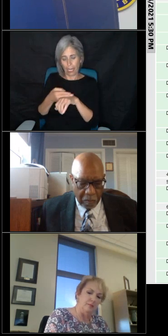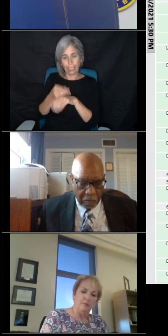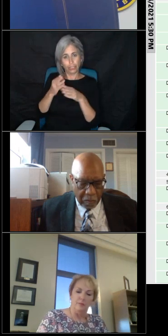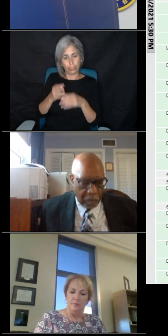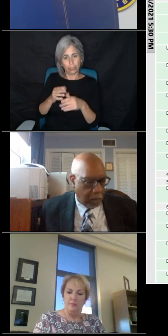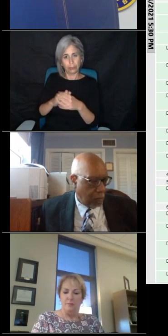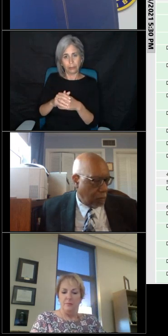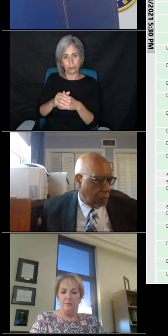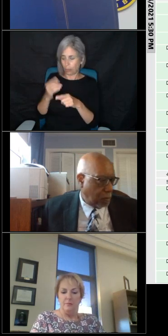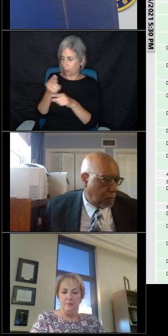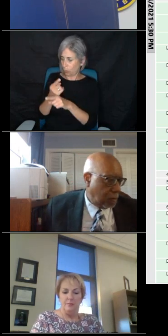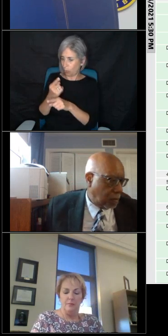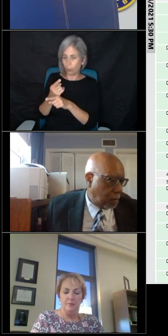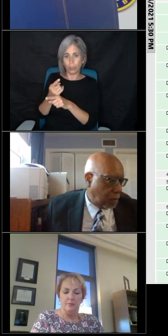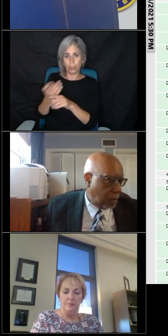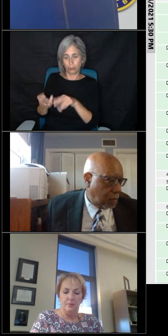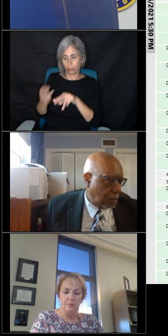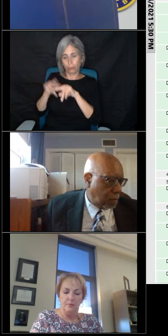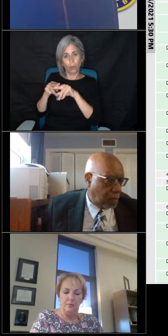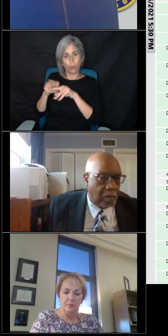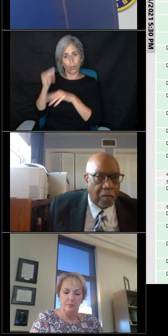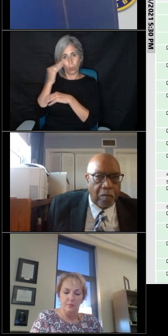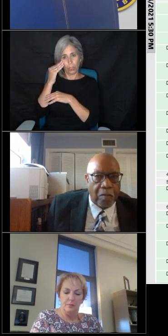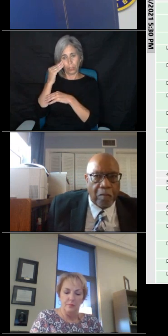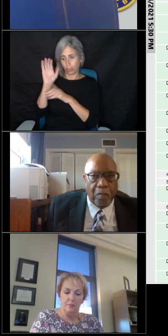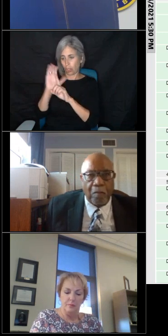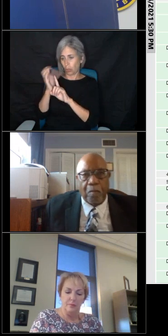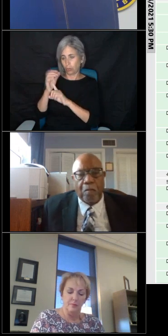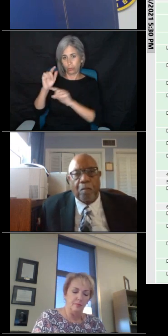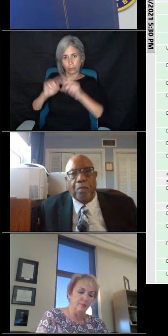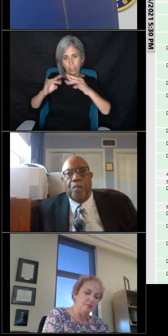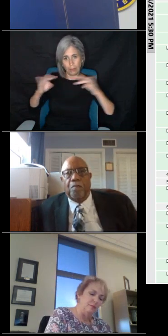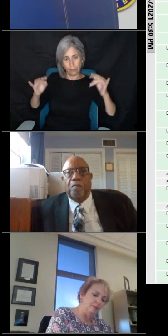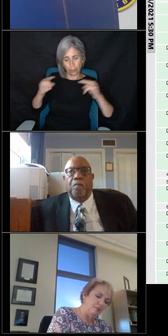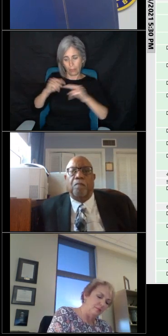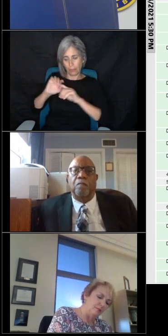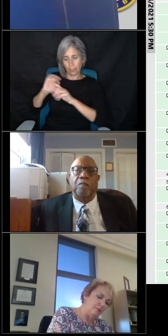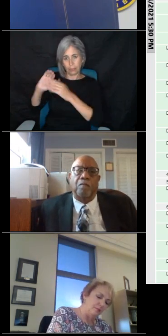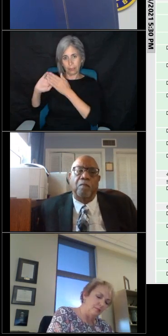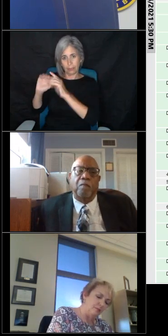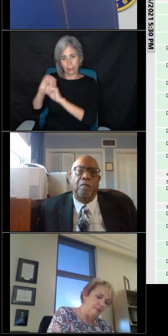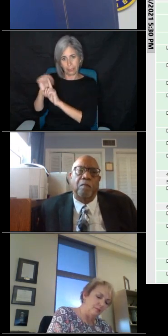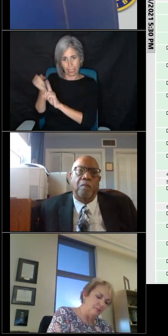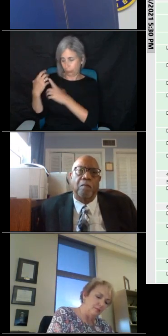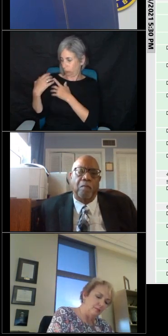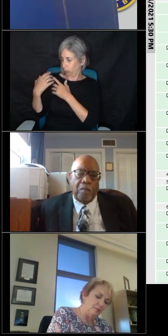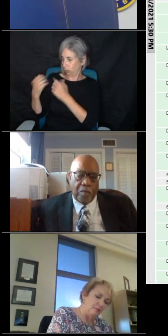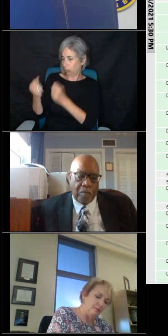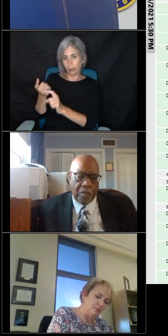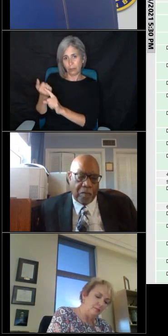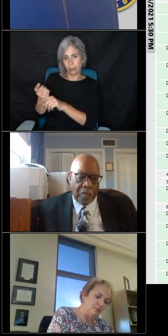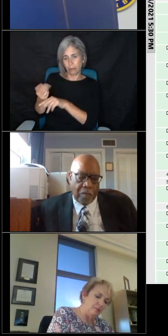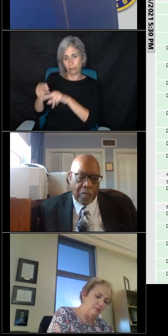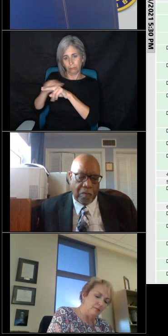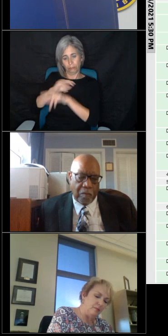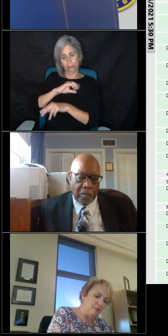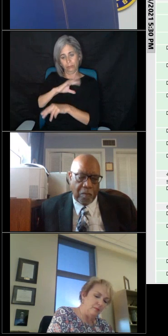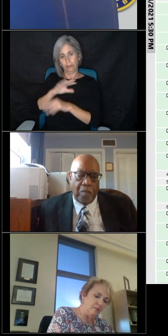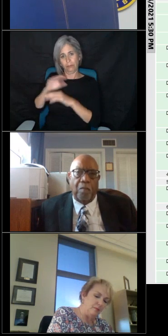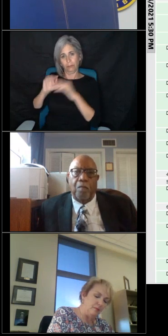it is appropriate to promote awareness and understanding of cultural diversity in our society in order to strengthen the self-esteem of our multicultural